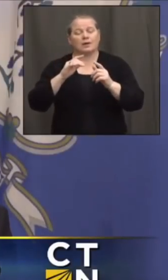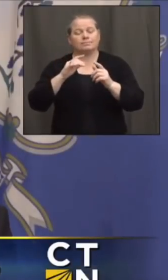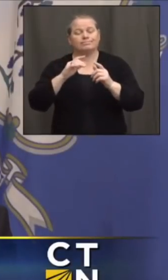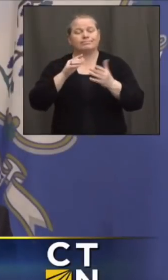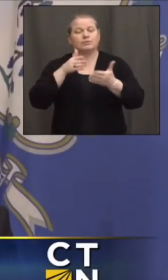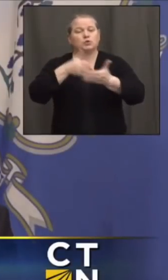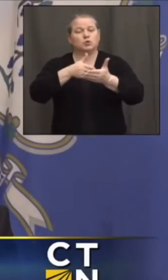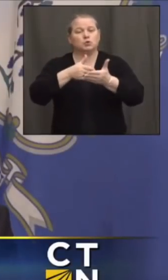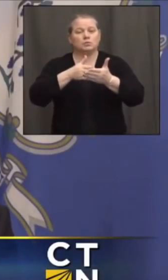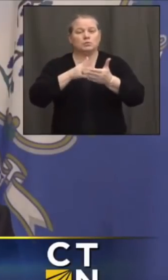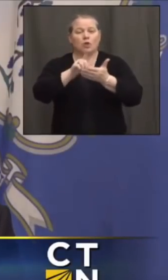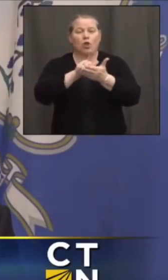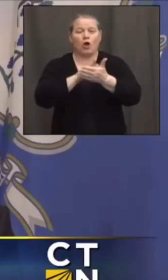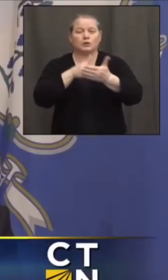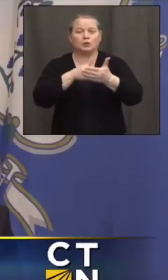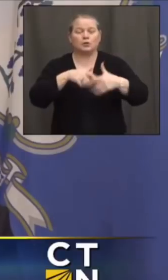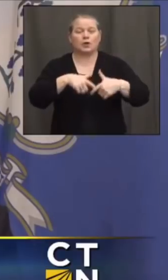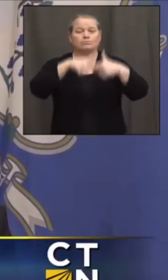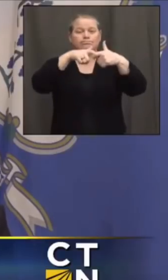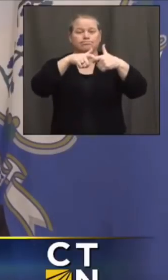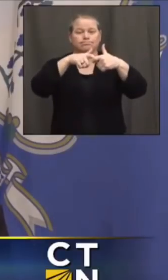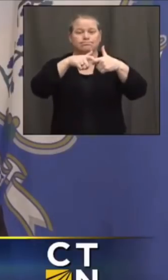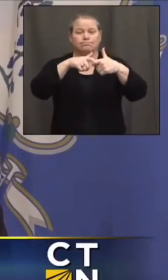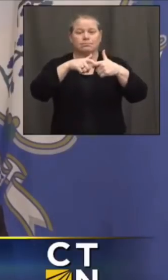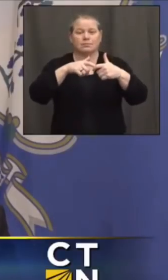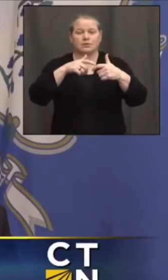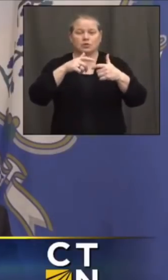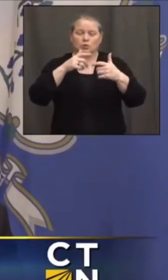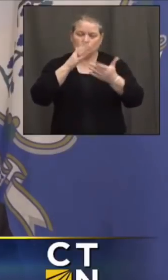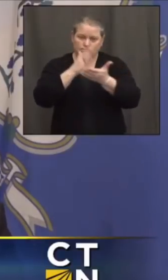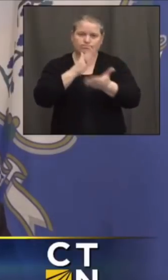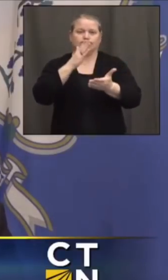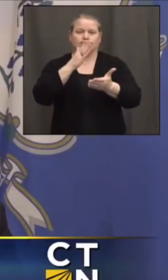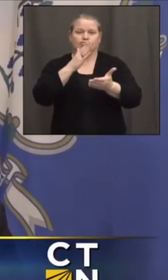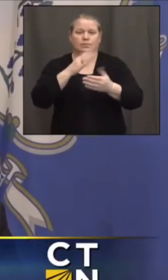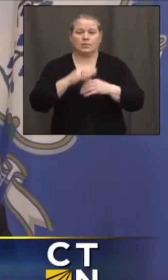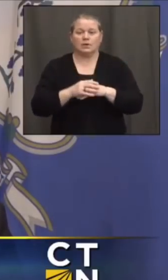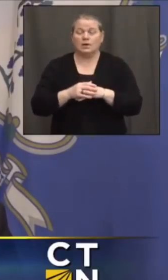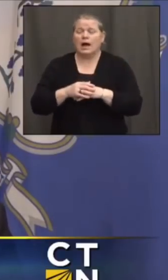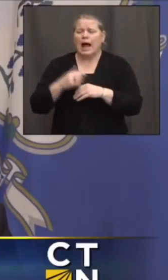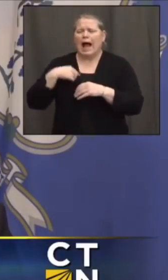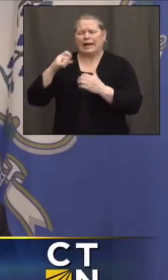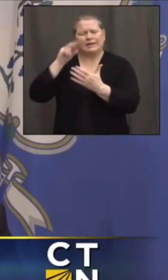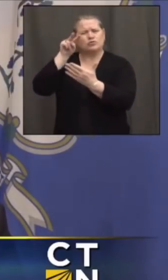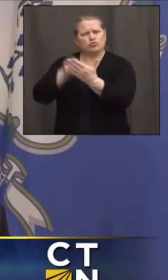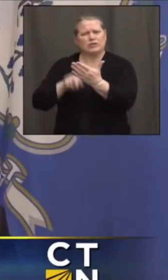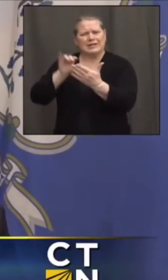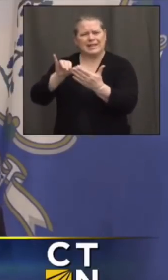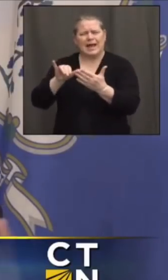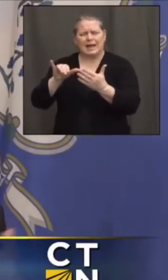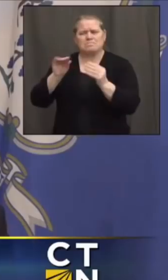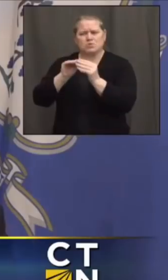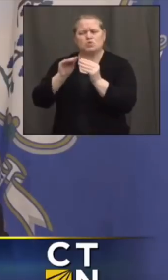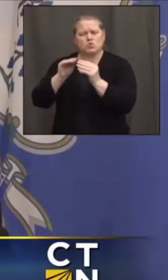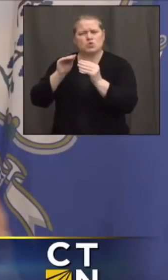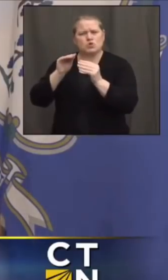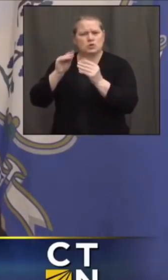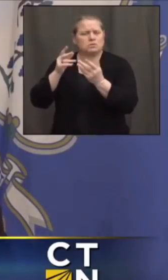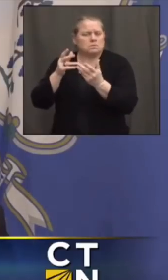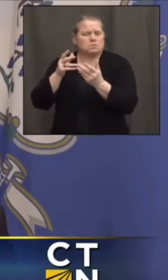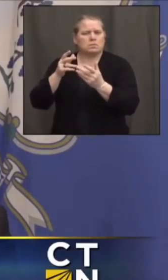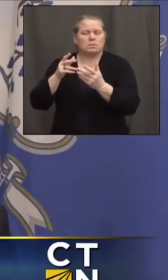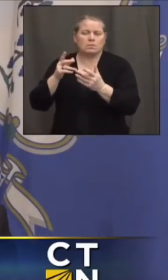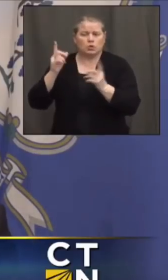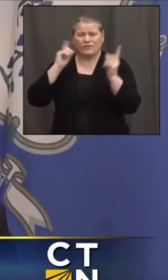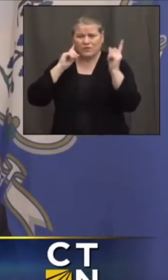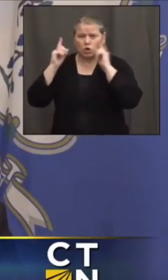question about these super spreader, highly infectious variants that are coming around. So obviously that adds to a